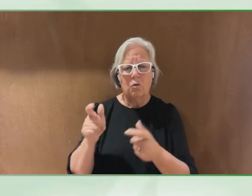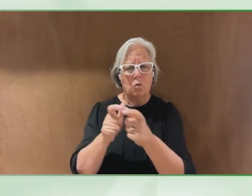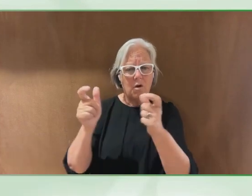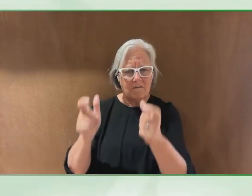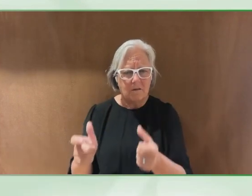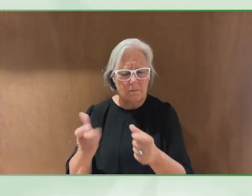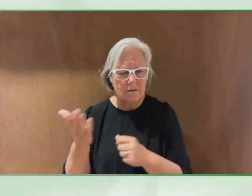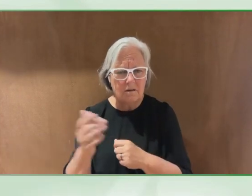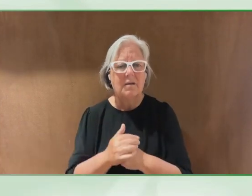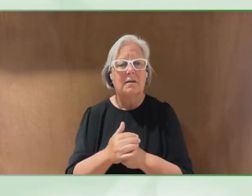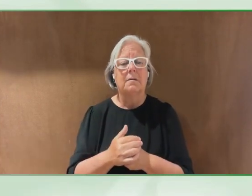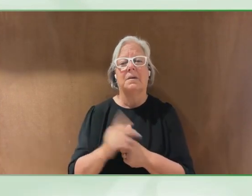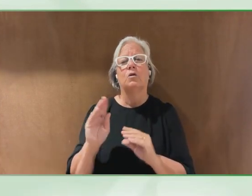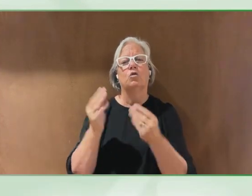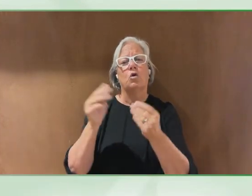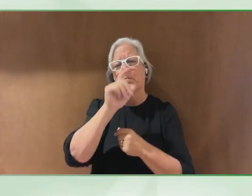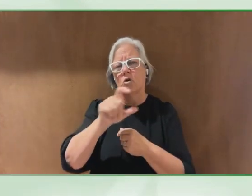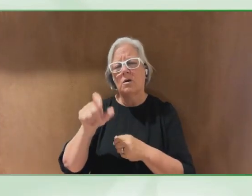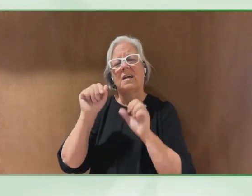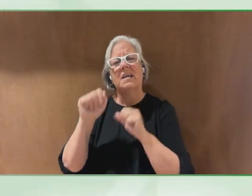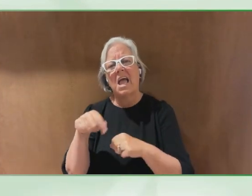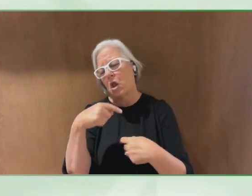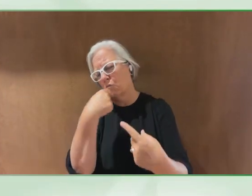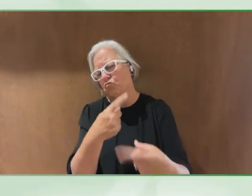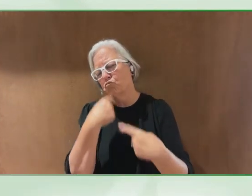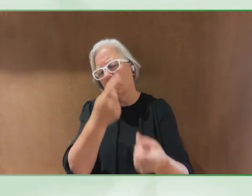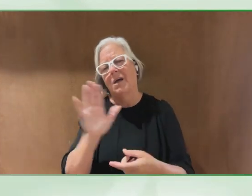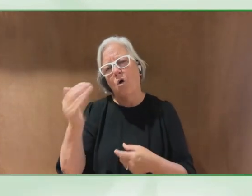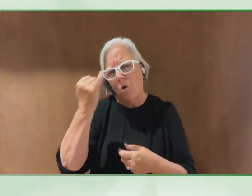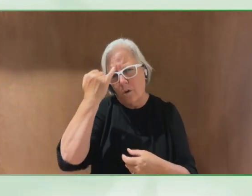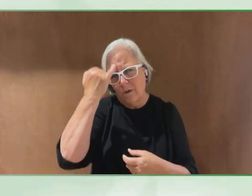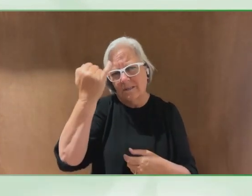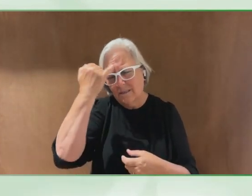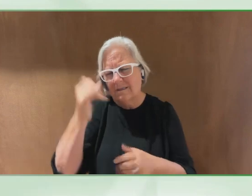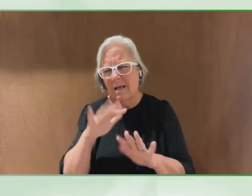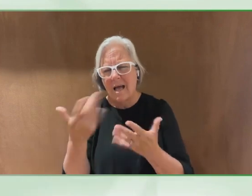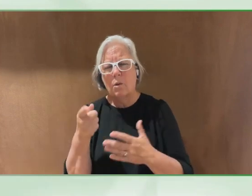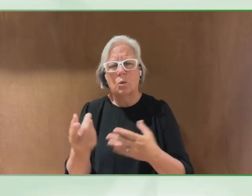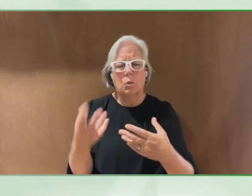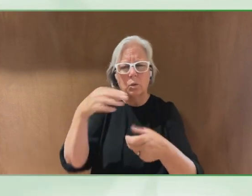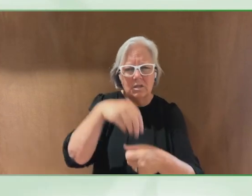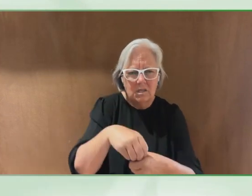state their opinions and ideas on how to improve inclusion in the workplace and companies.